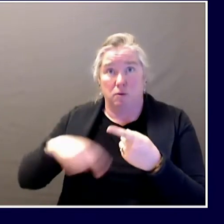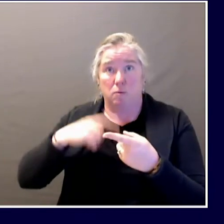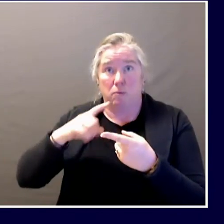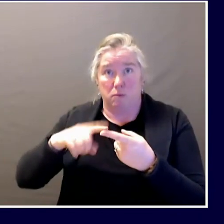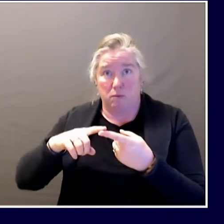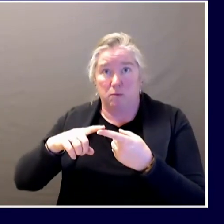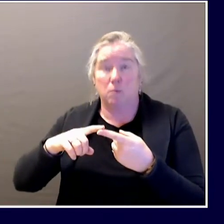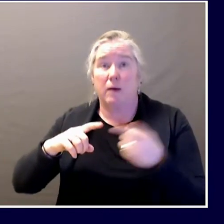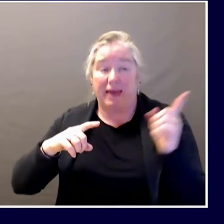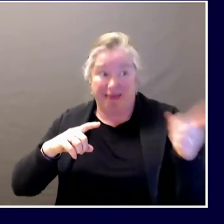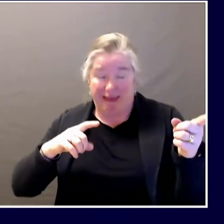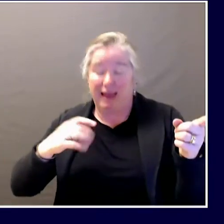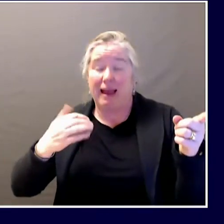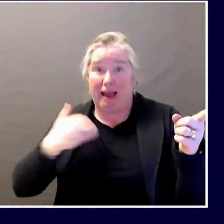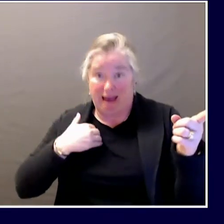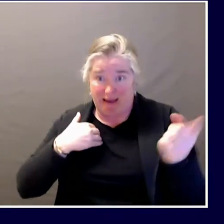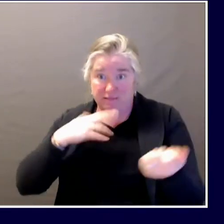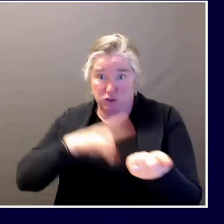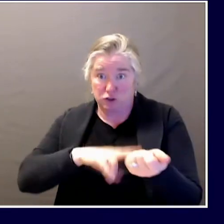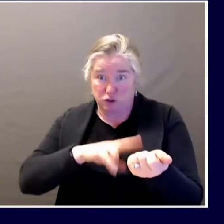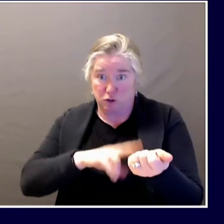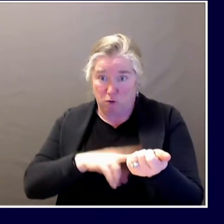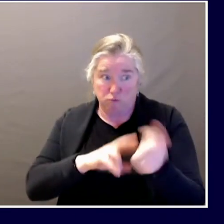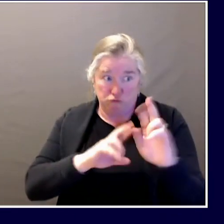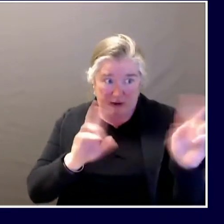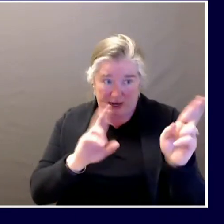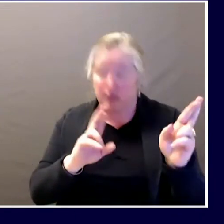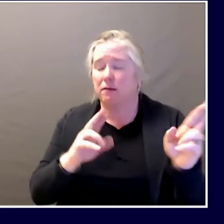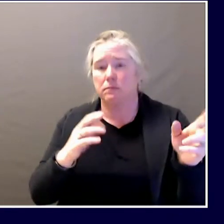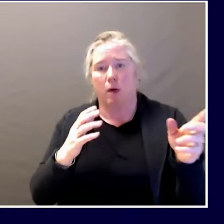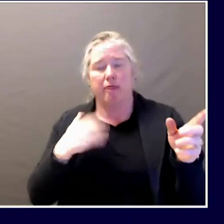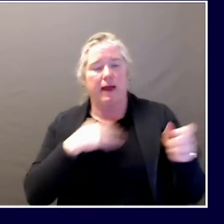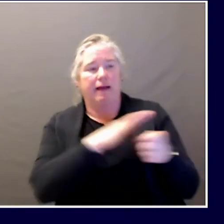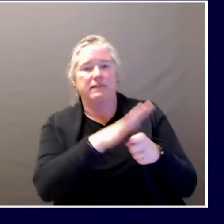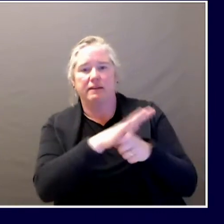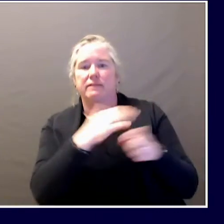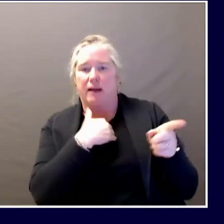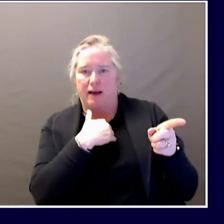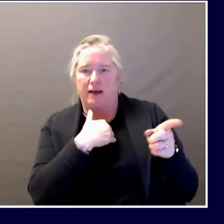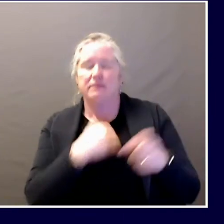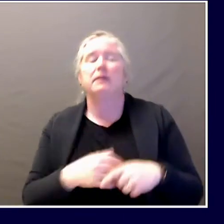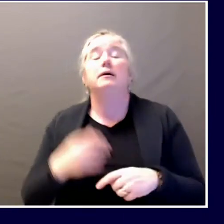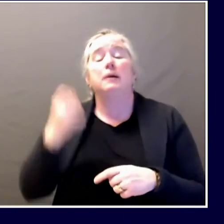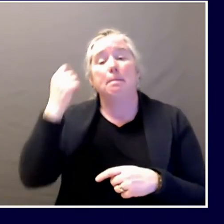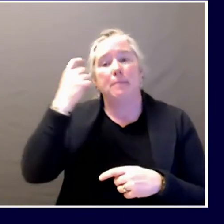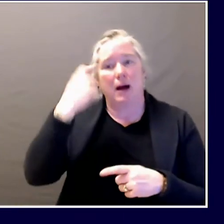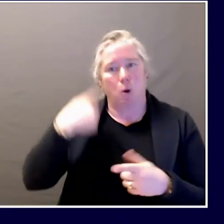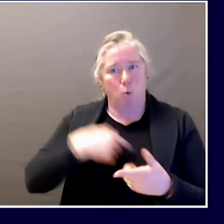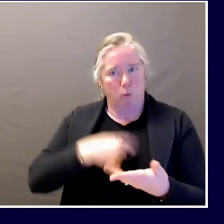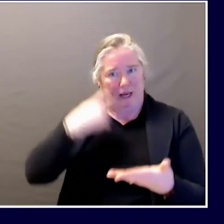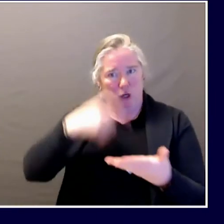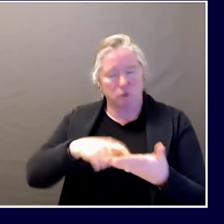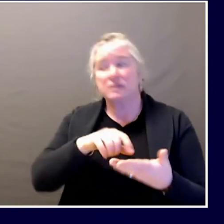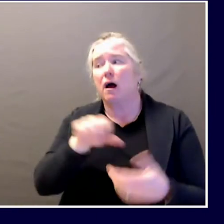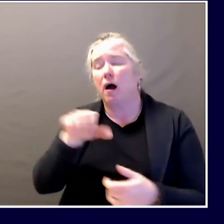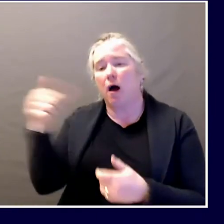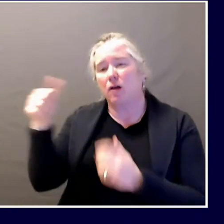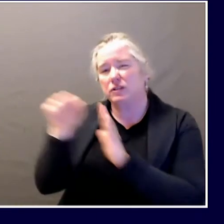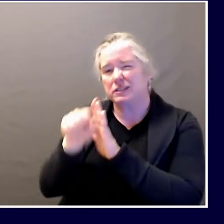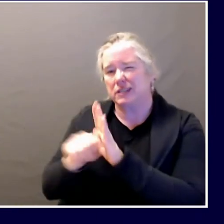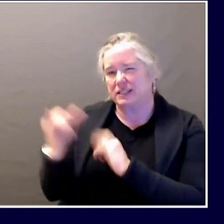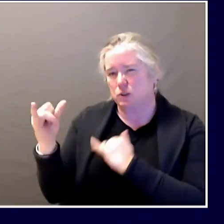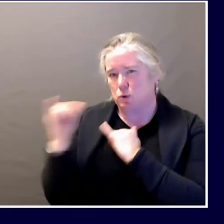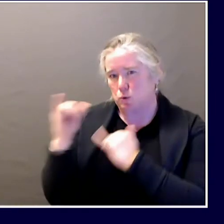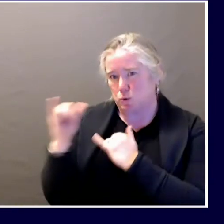long-term care partnership has started to wind down, what we and other states have found is that there were a lot of doses